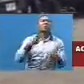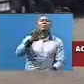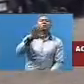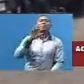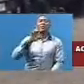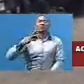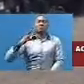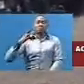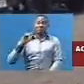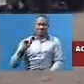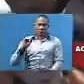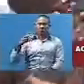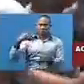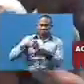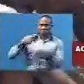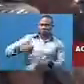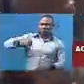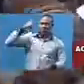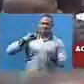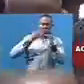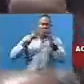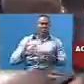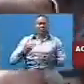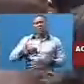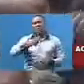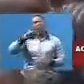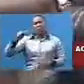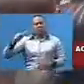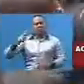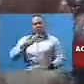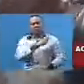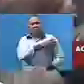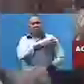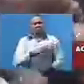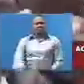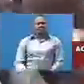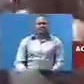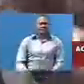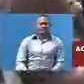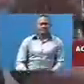560 personnel, including senior officers and other ranks.